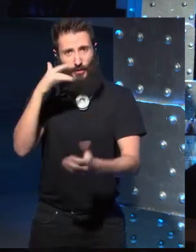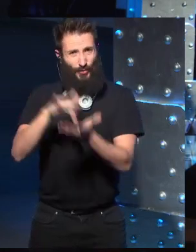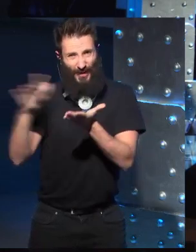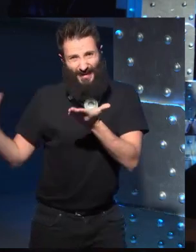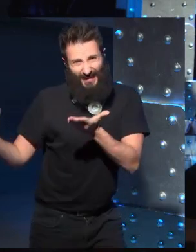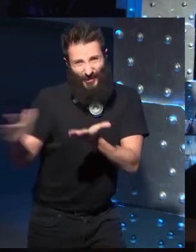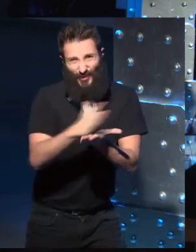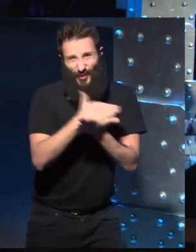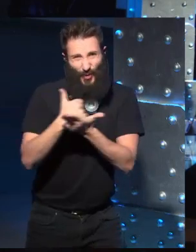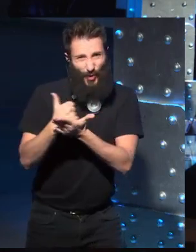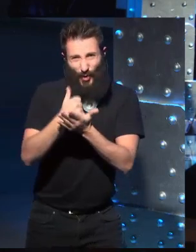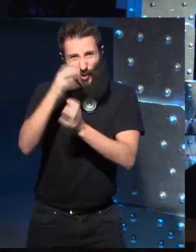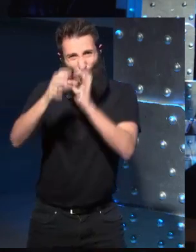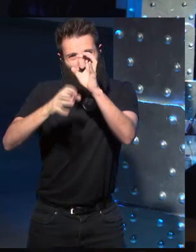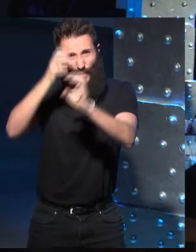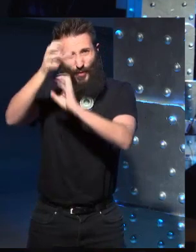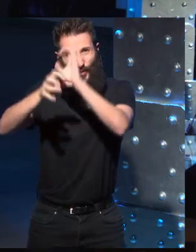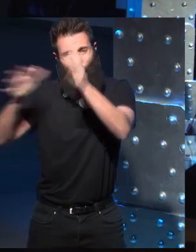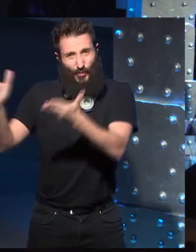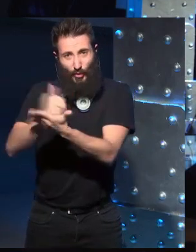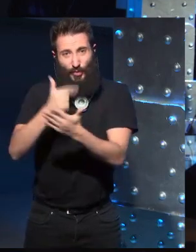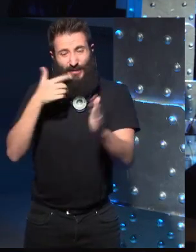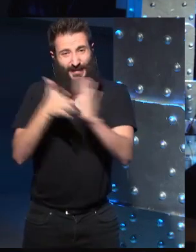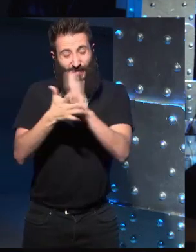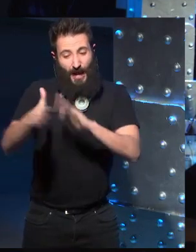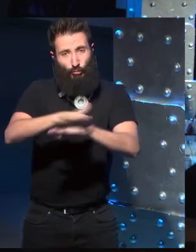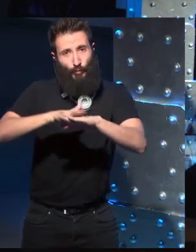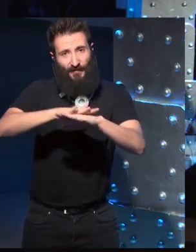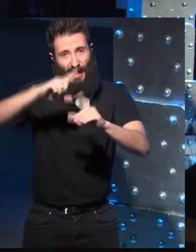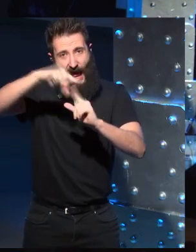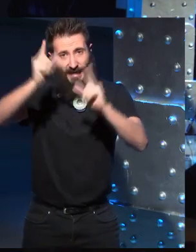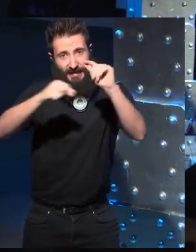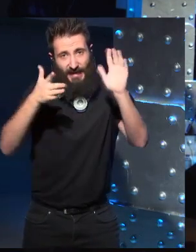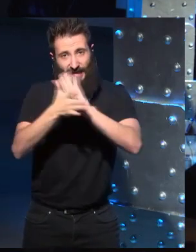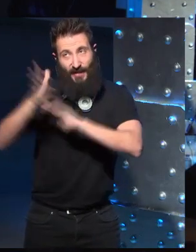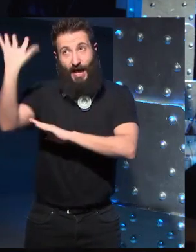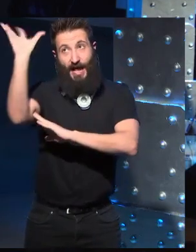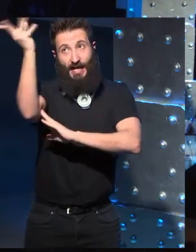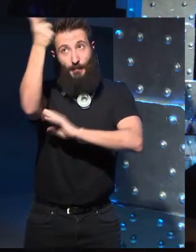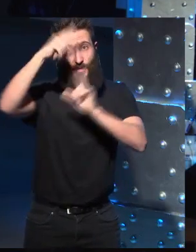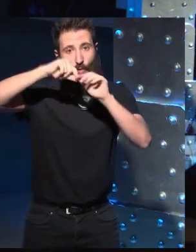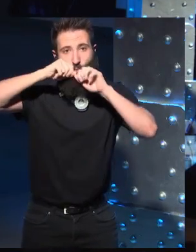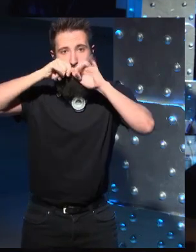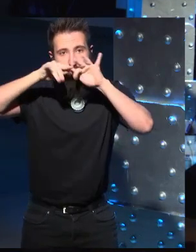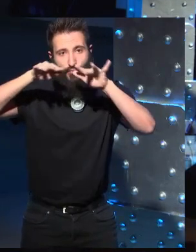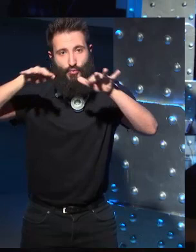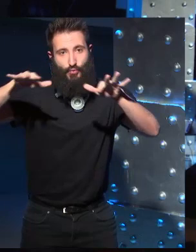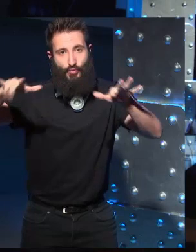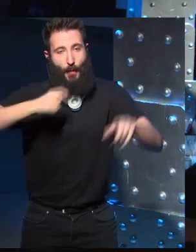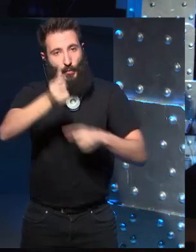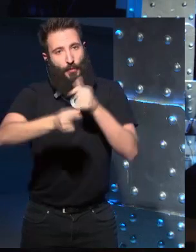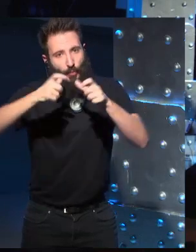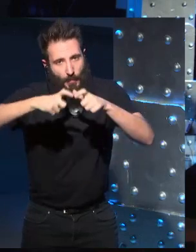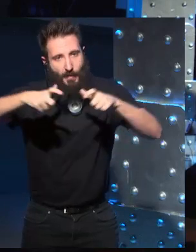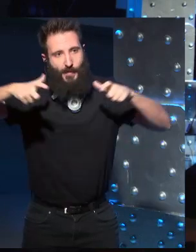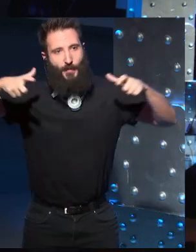is the surface of the star that grows in space, bigger and bigger all the time. Now you may wonder what